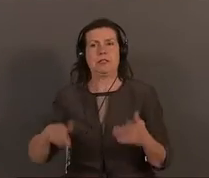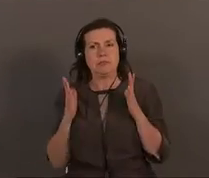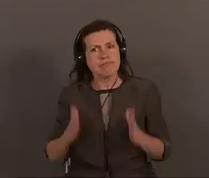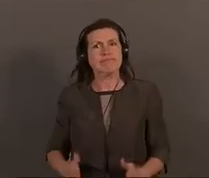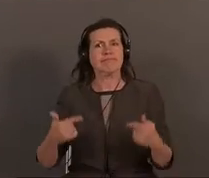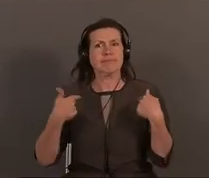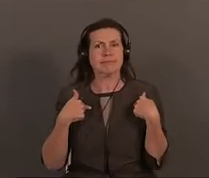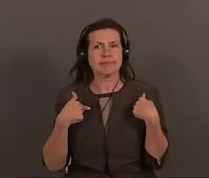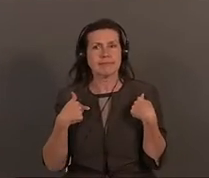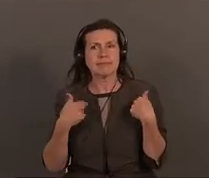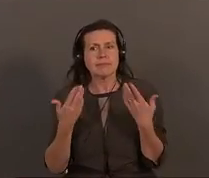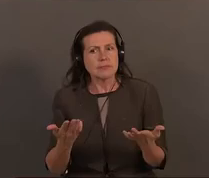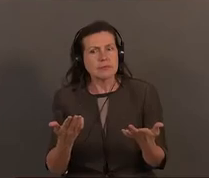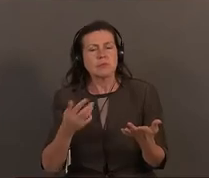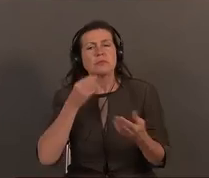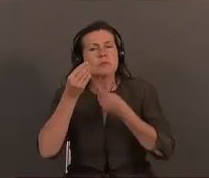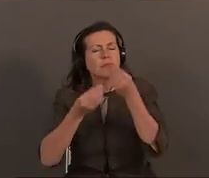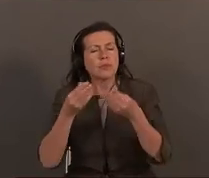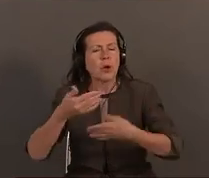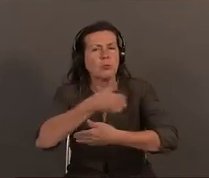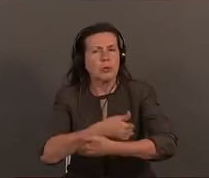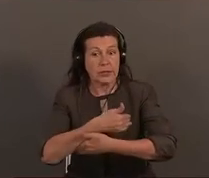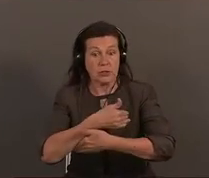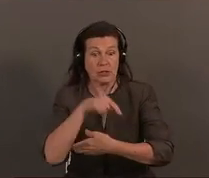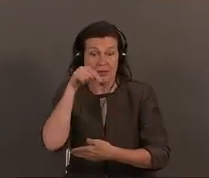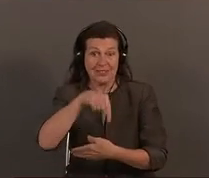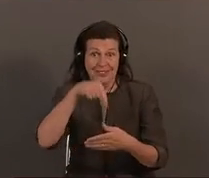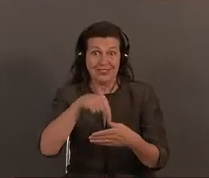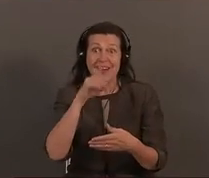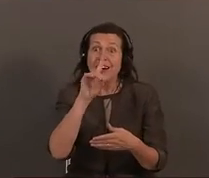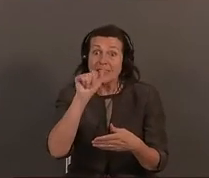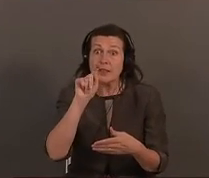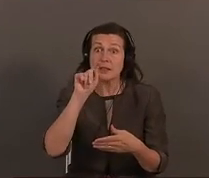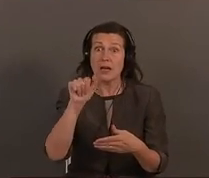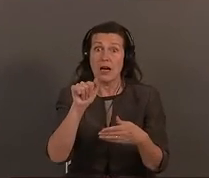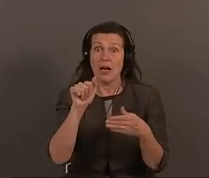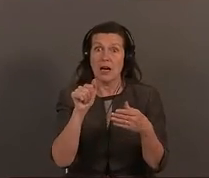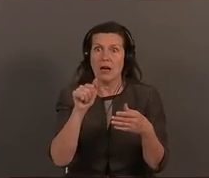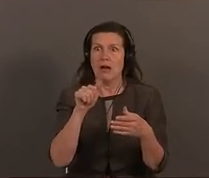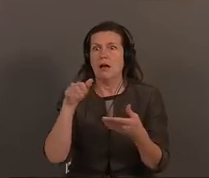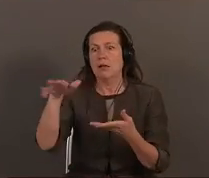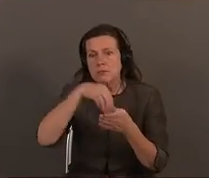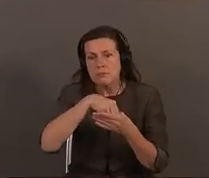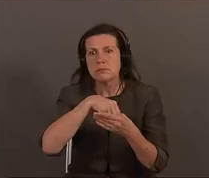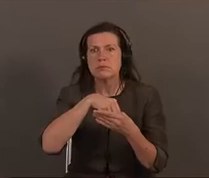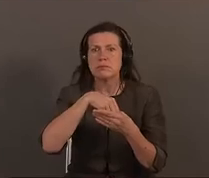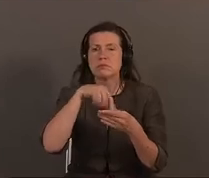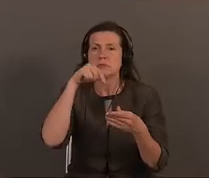about protection in terms of the data that they willingly or